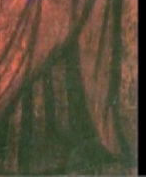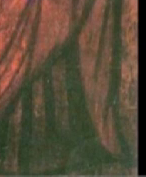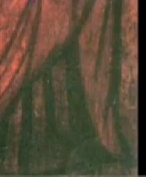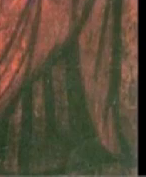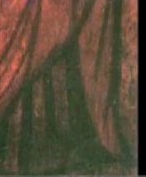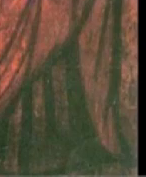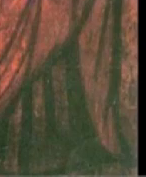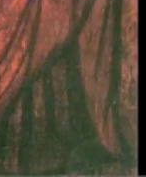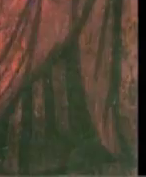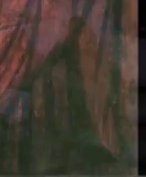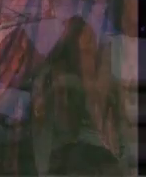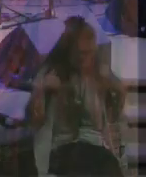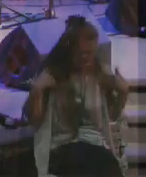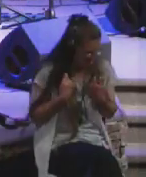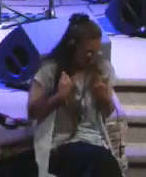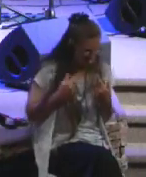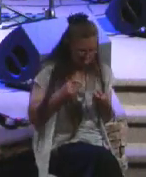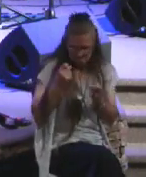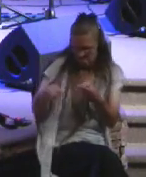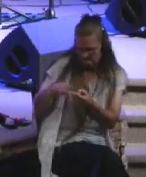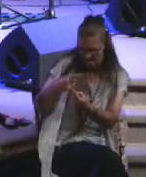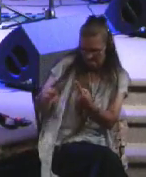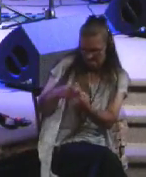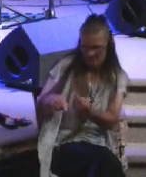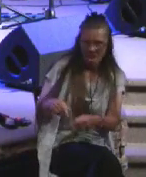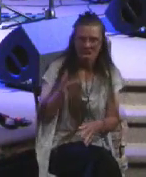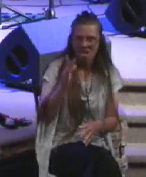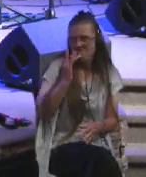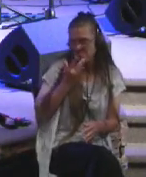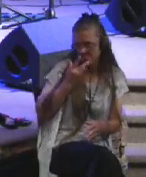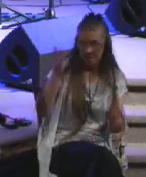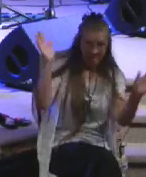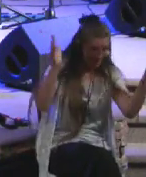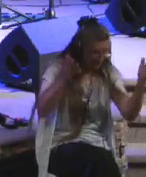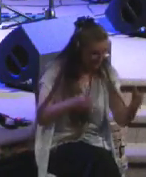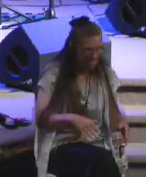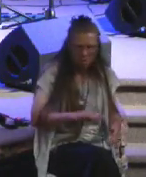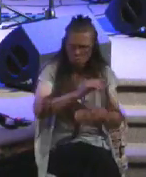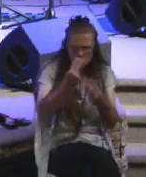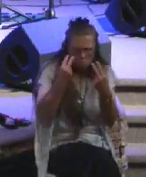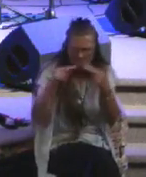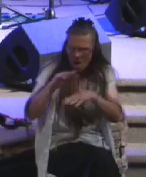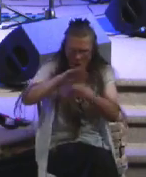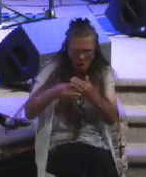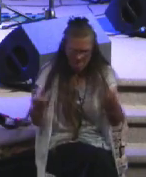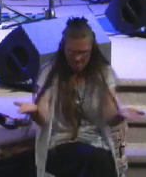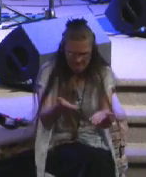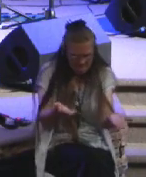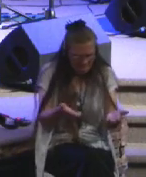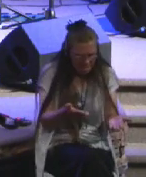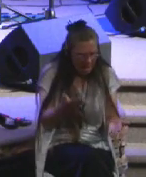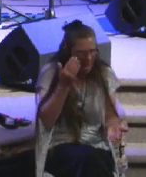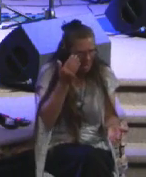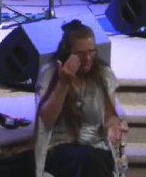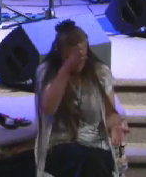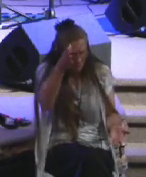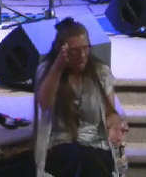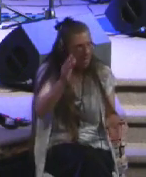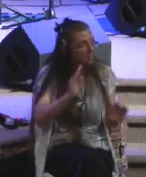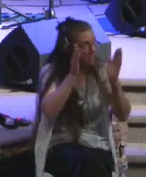and selfishness and anger and deception, manipulation, favoritism. You see all this stuff. And how do you know, as the fathers